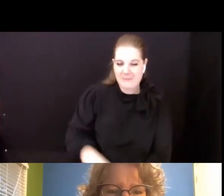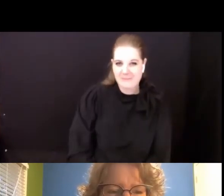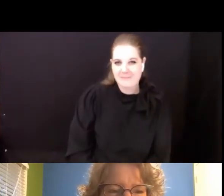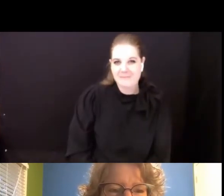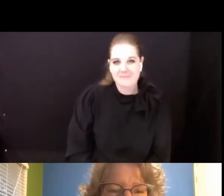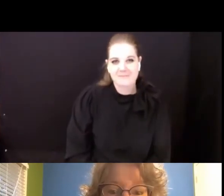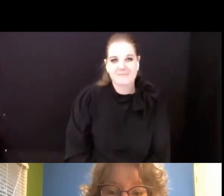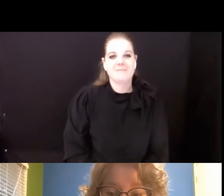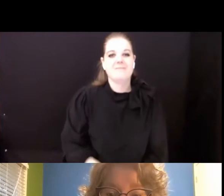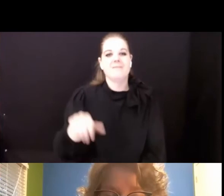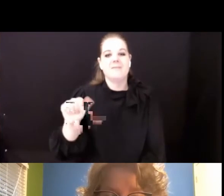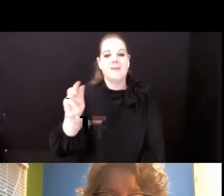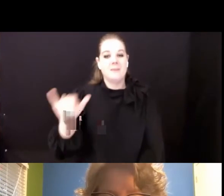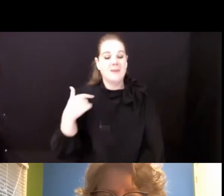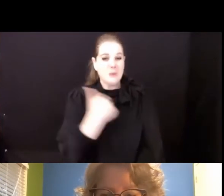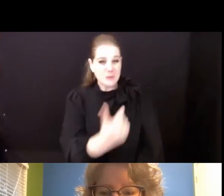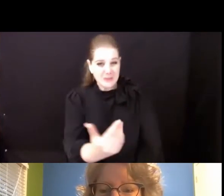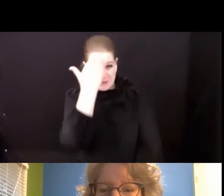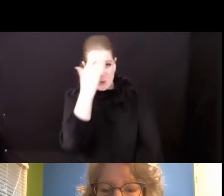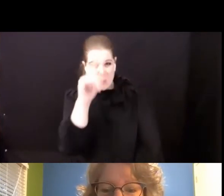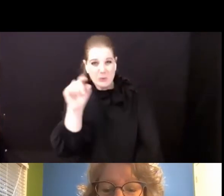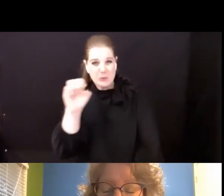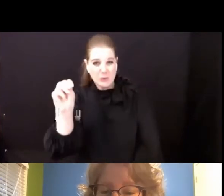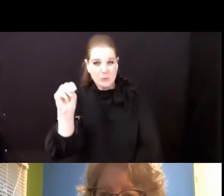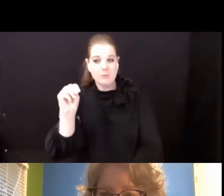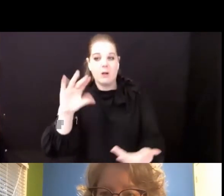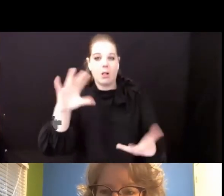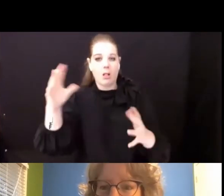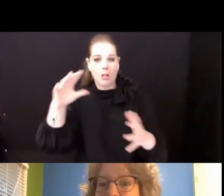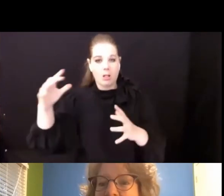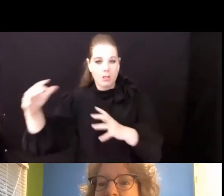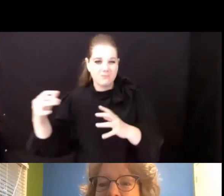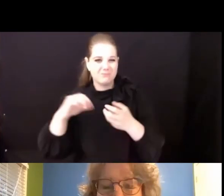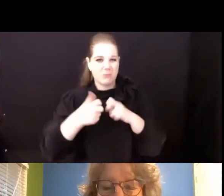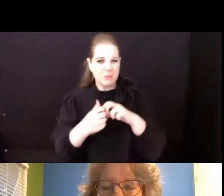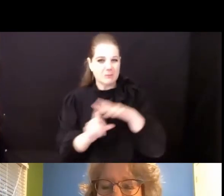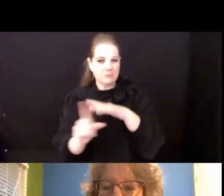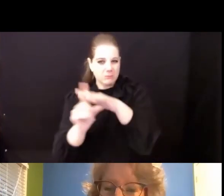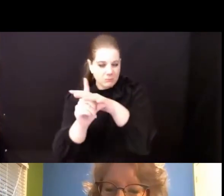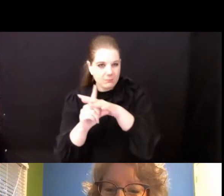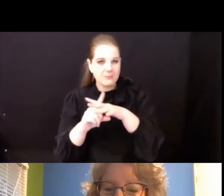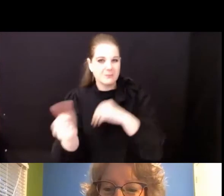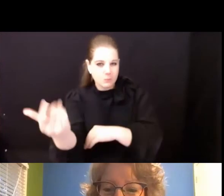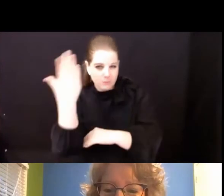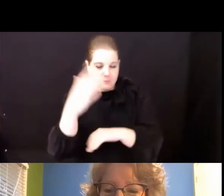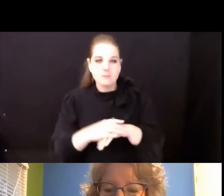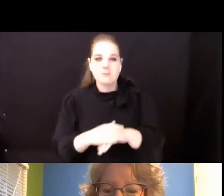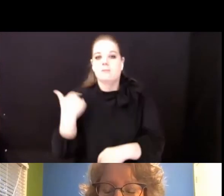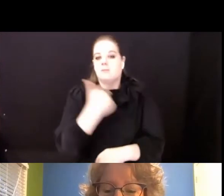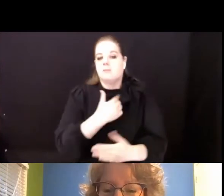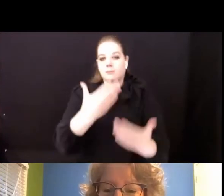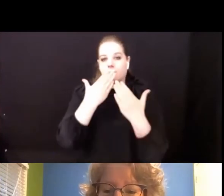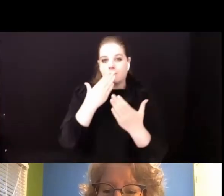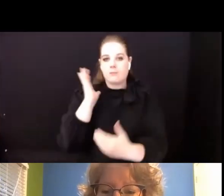We know that Zoom is having a lot of problems this morning, so we're very grateful that our participants, seems